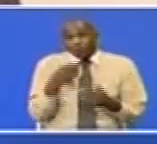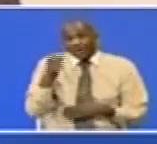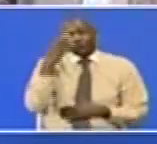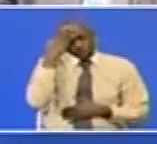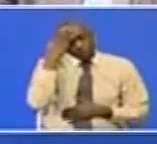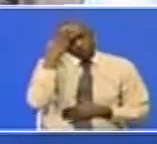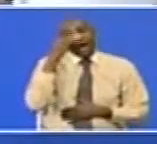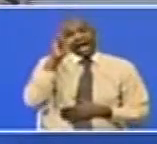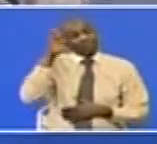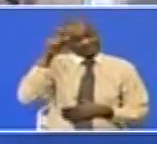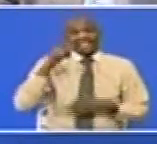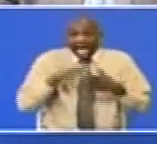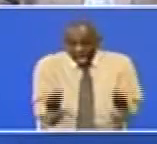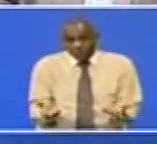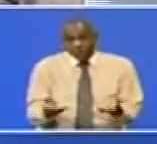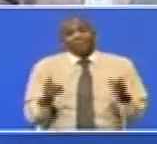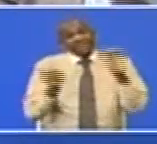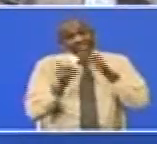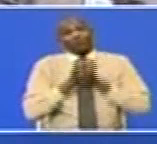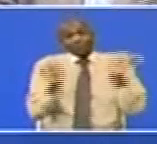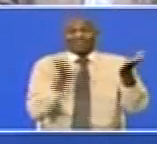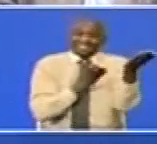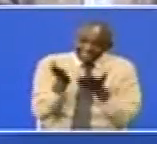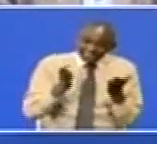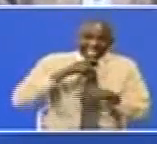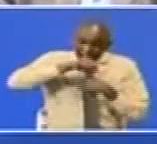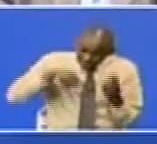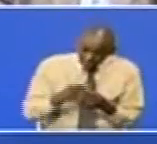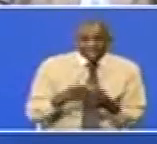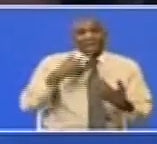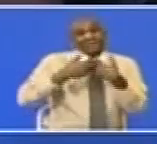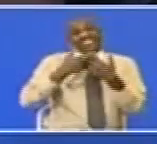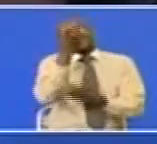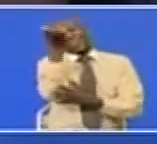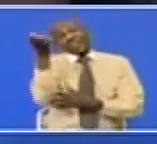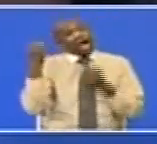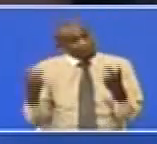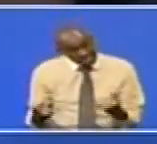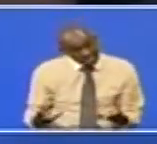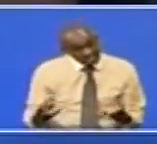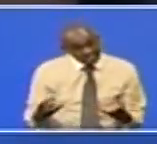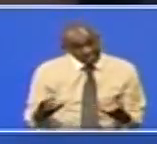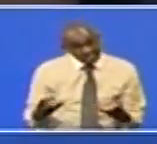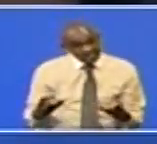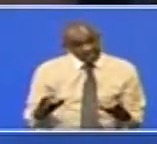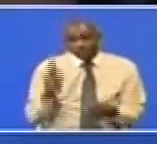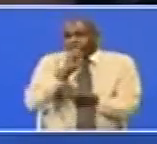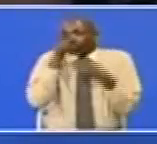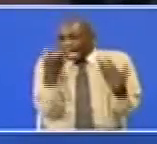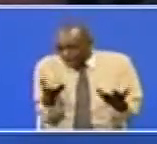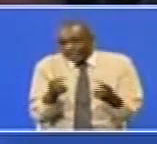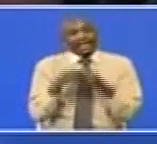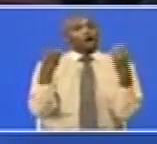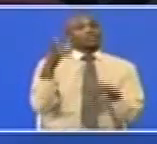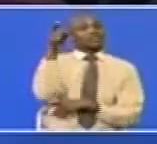from the IEBC and Minister of Public Service about the number of BVR kits out there, the uses they are being put to, and the number